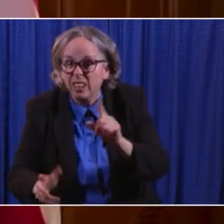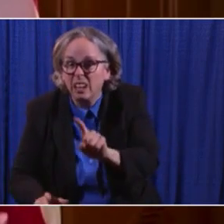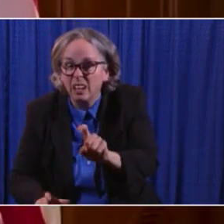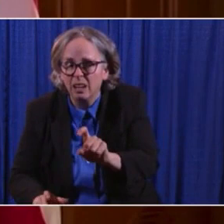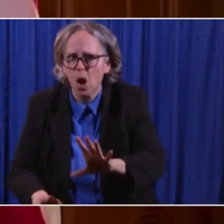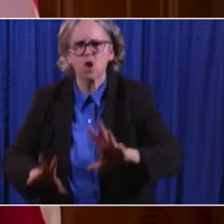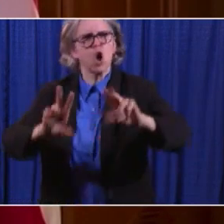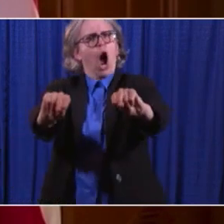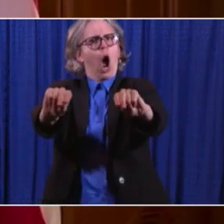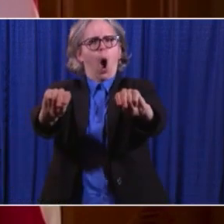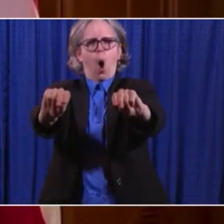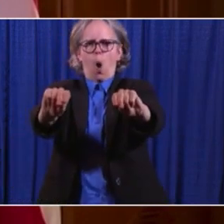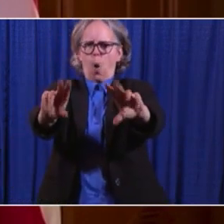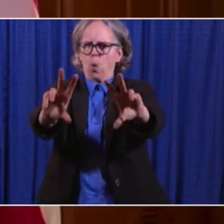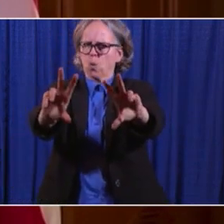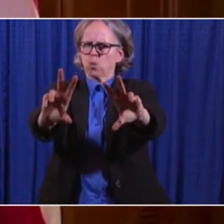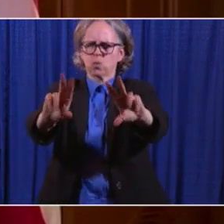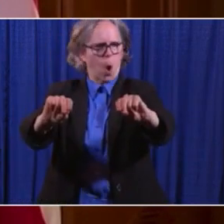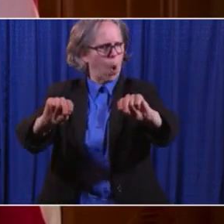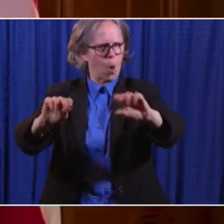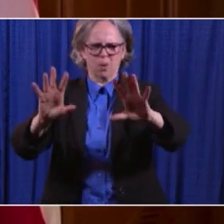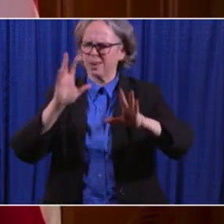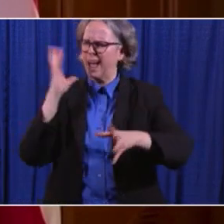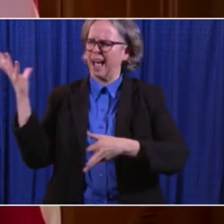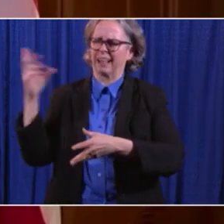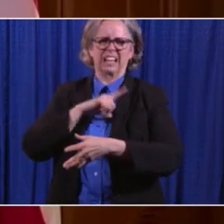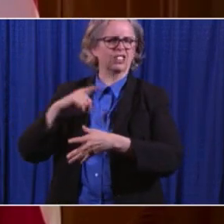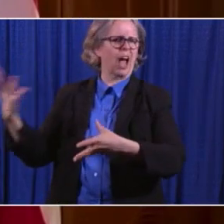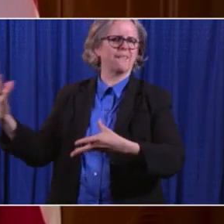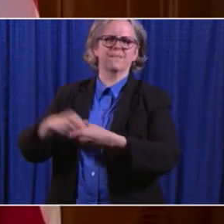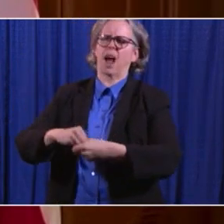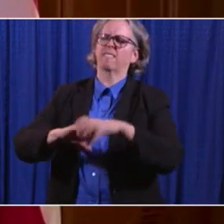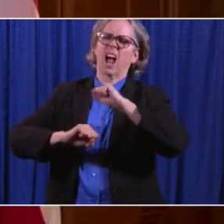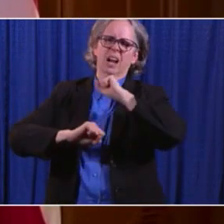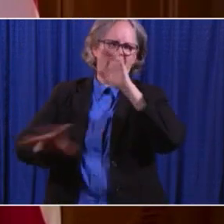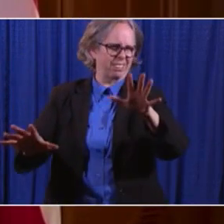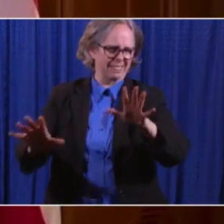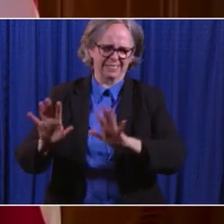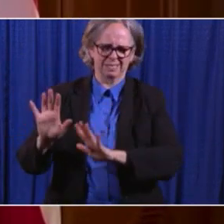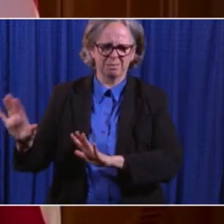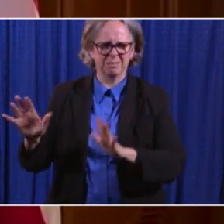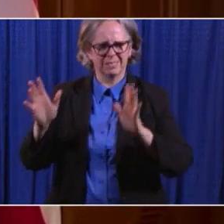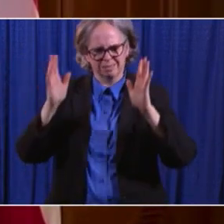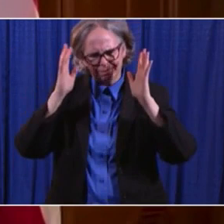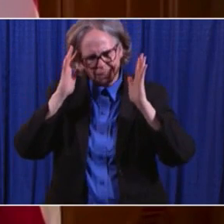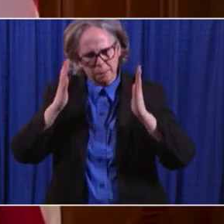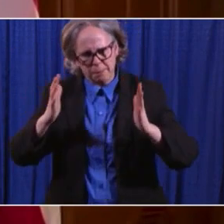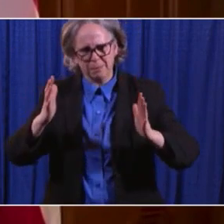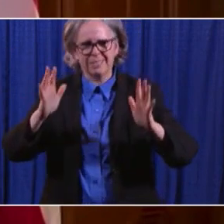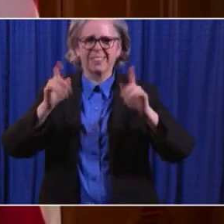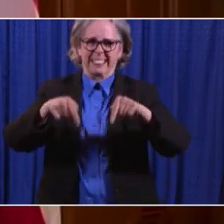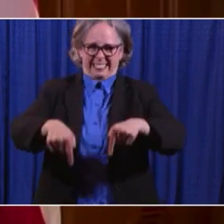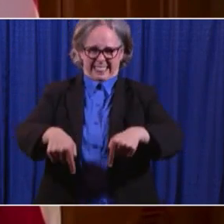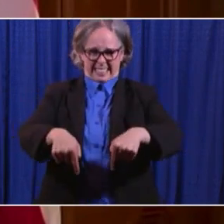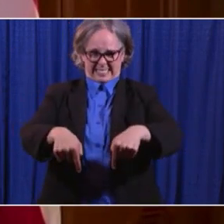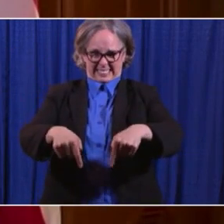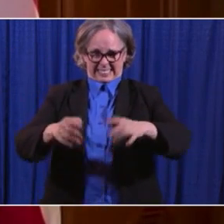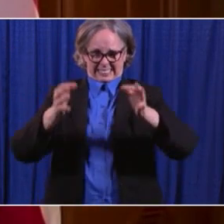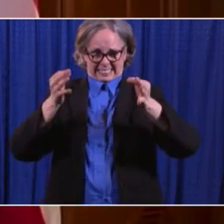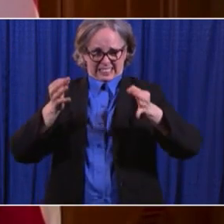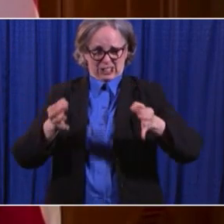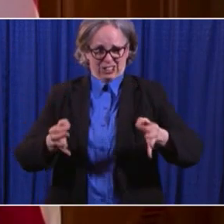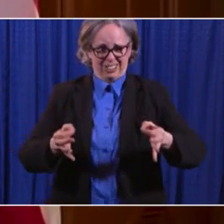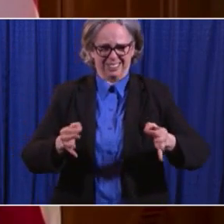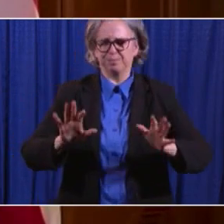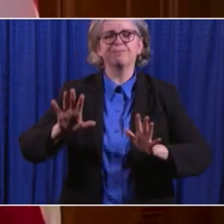we would have made without the General Assembly, whatever, they passed. That this is not influenced by that. This